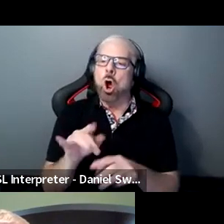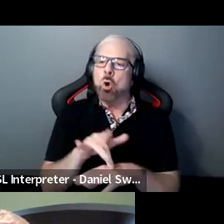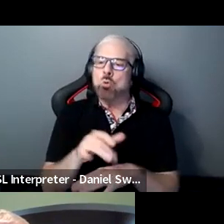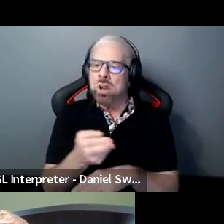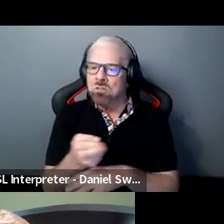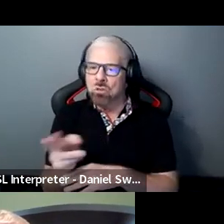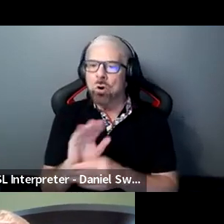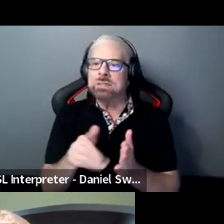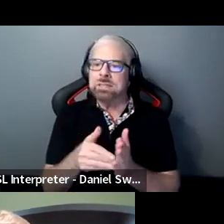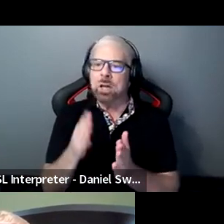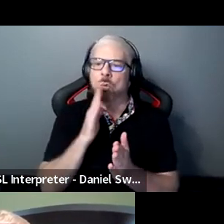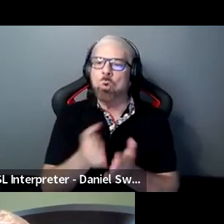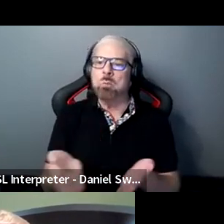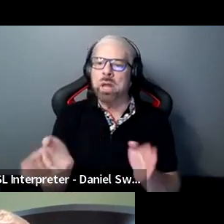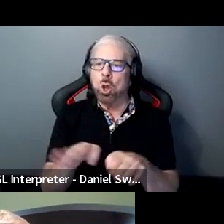On of Life,